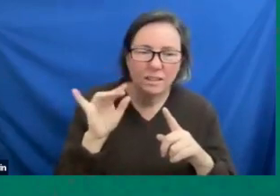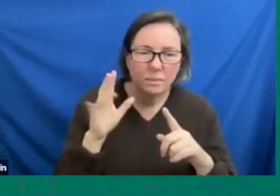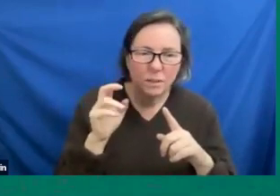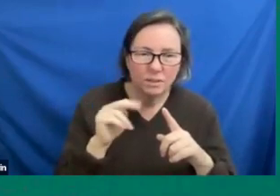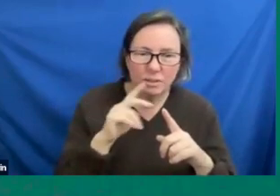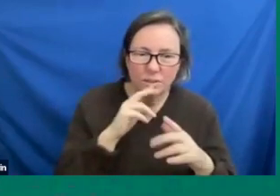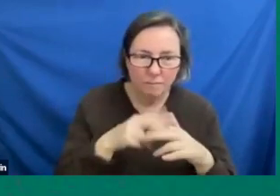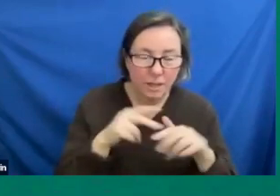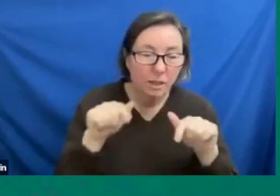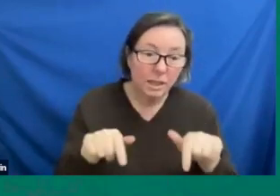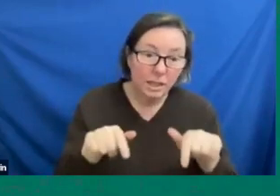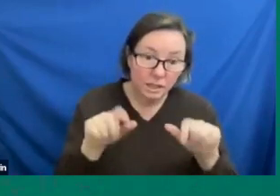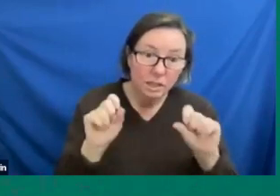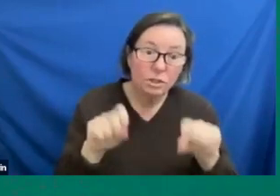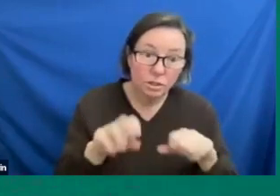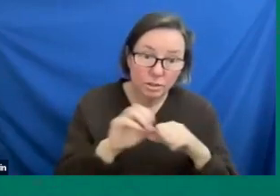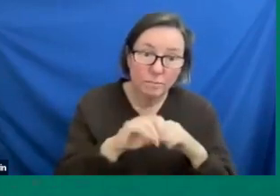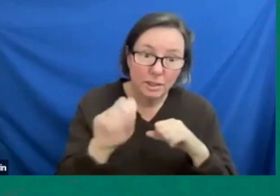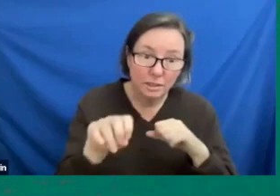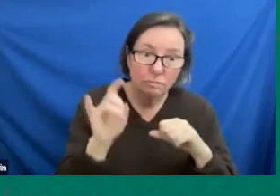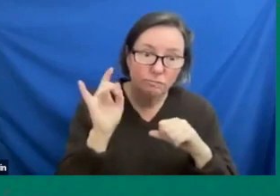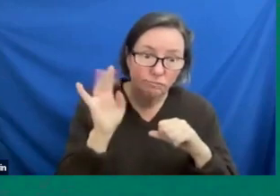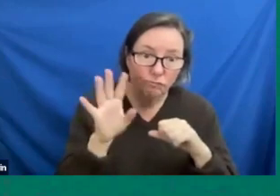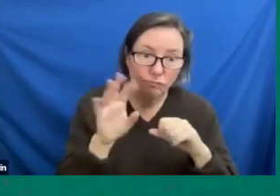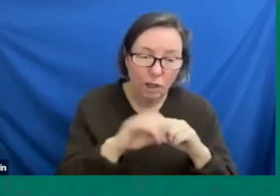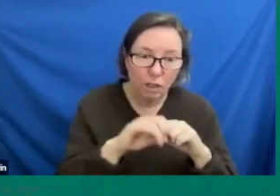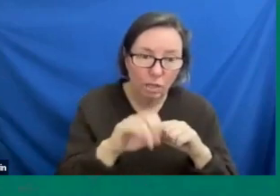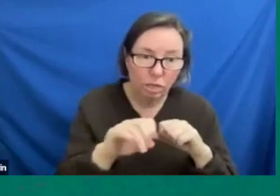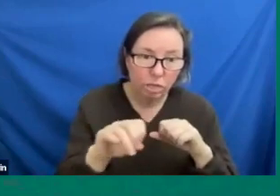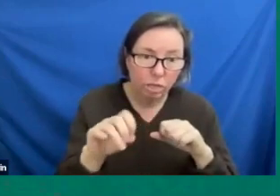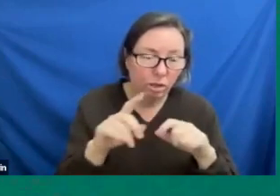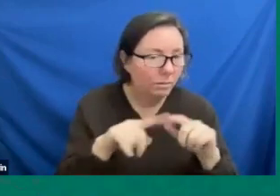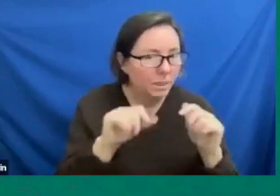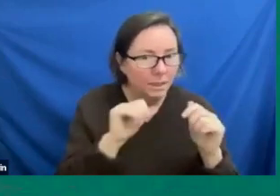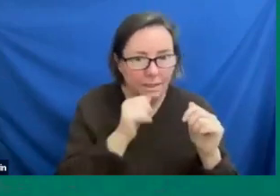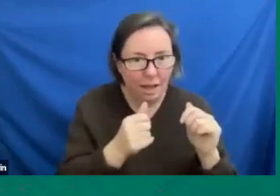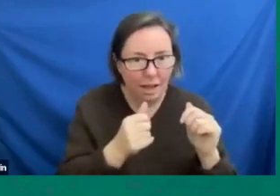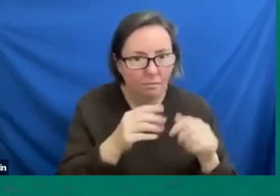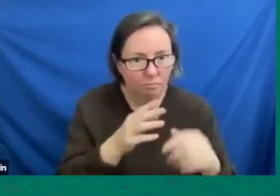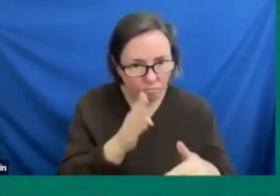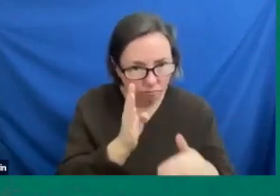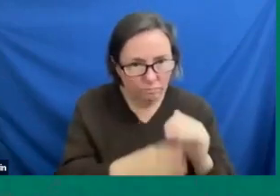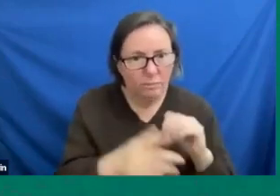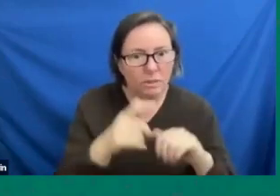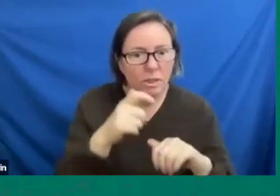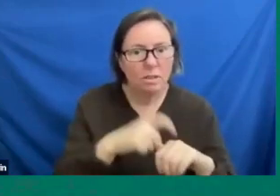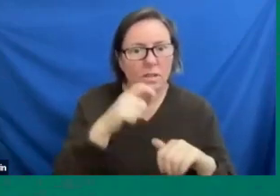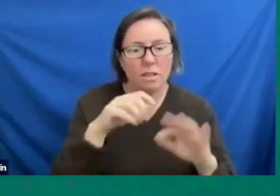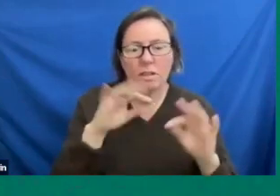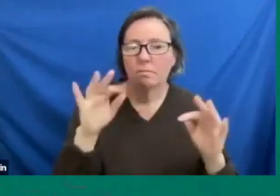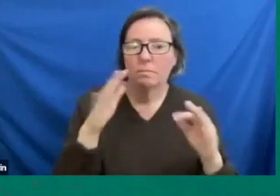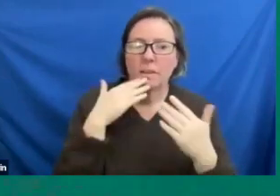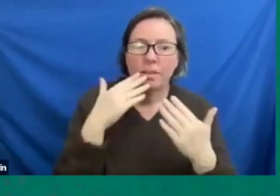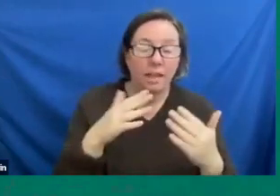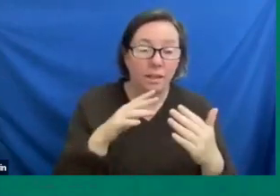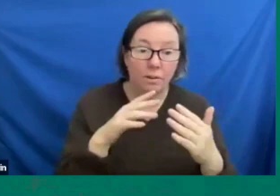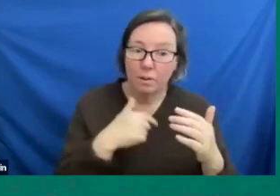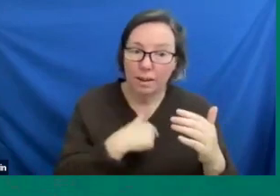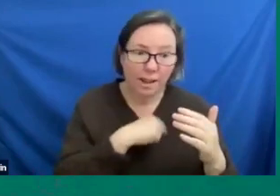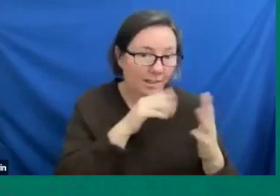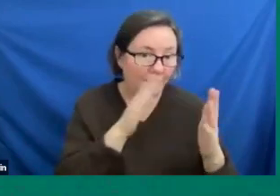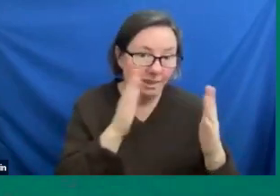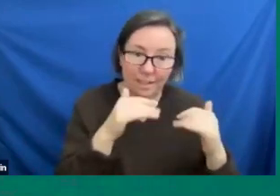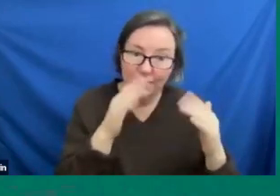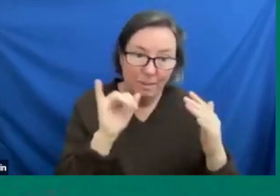nightmare at this hour. It's clearly not. And so thank you for that, because that's not what I'm accustomed to.